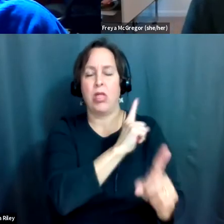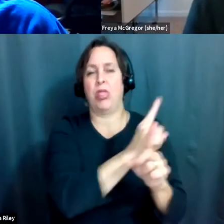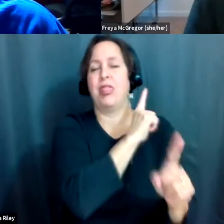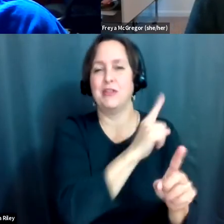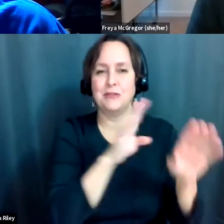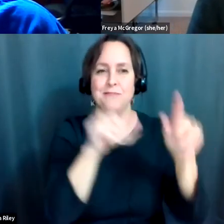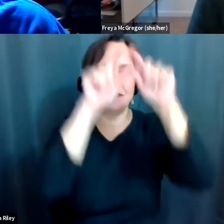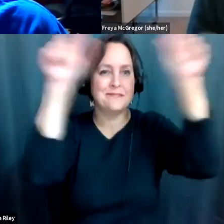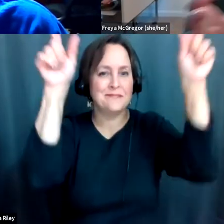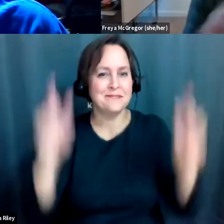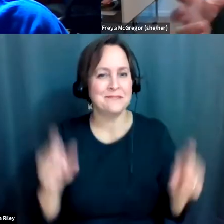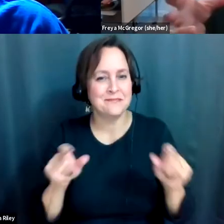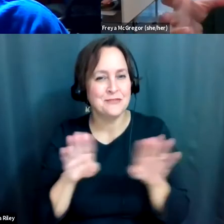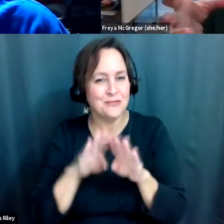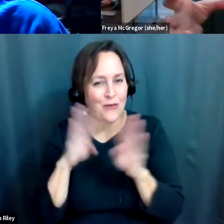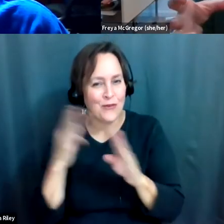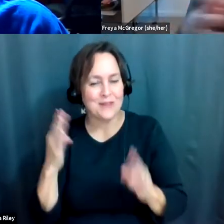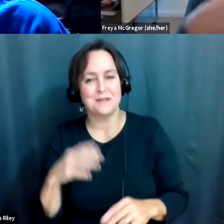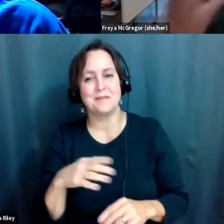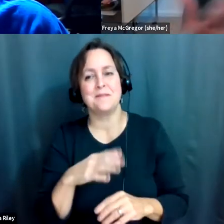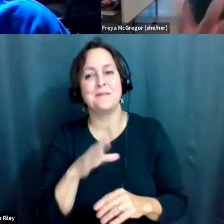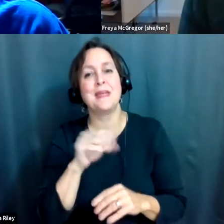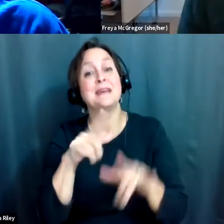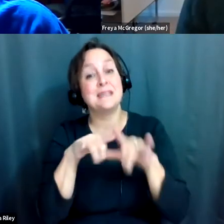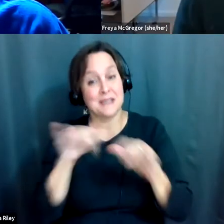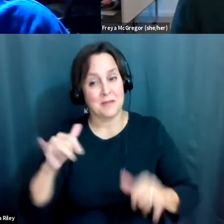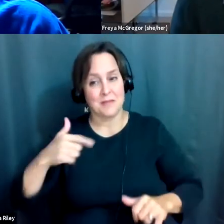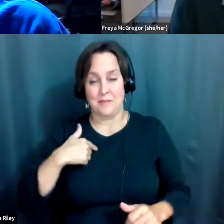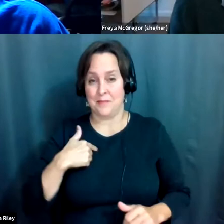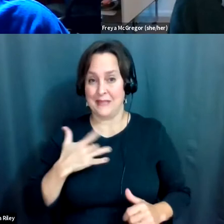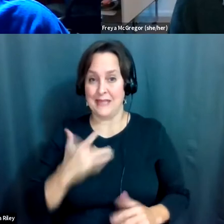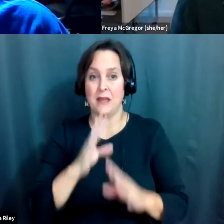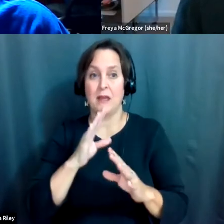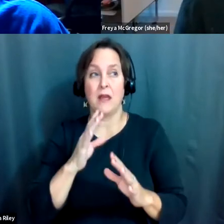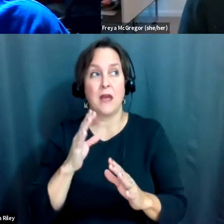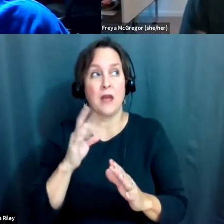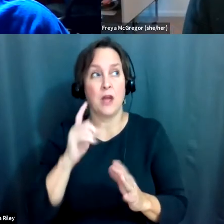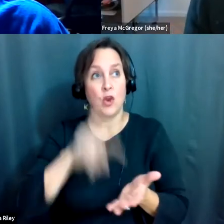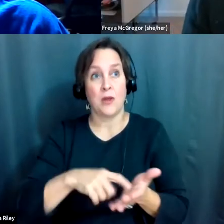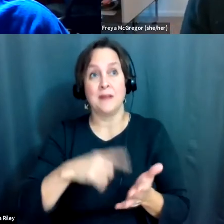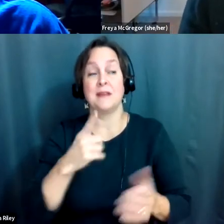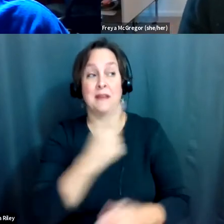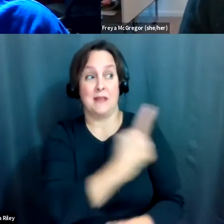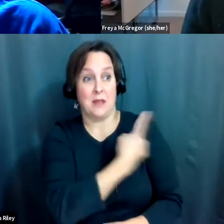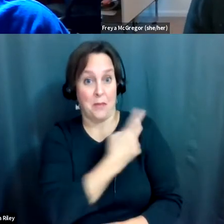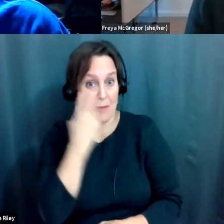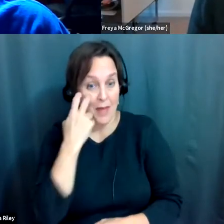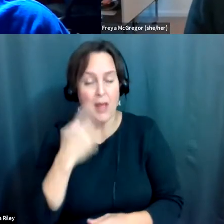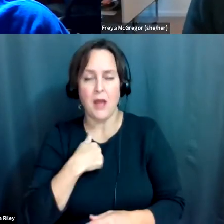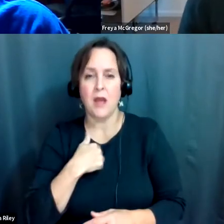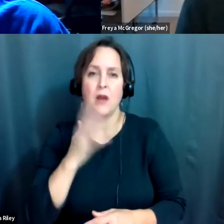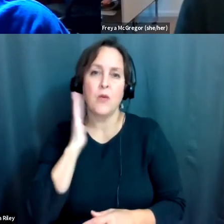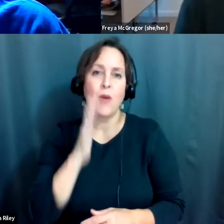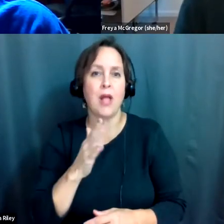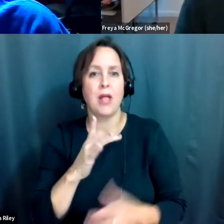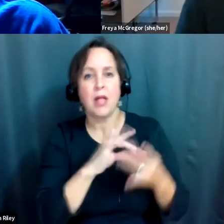and also, um, I tend to verbalize a bit more about, you know, here comes some steps, know, there's three steps up